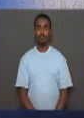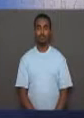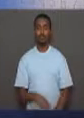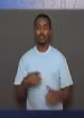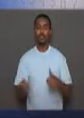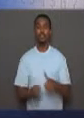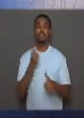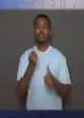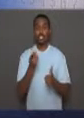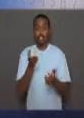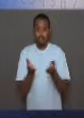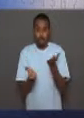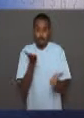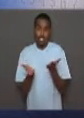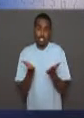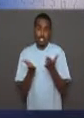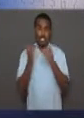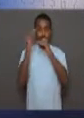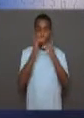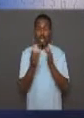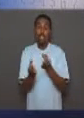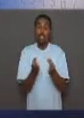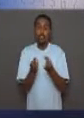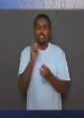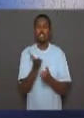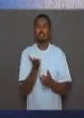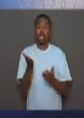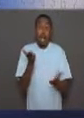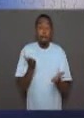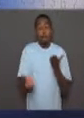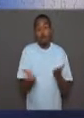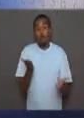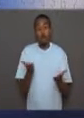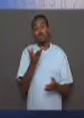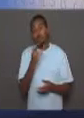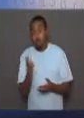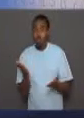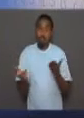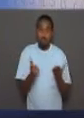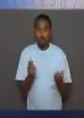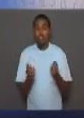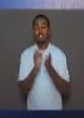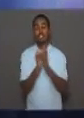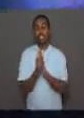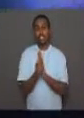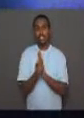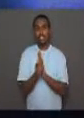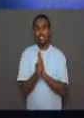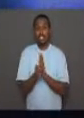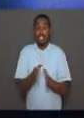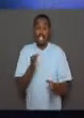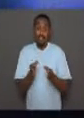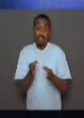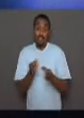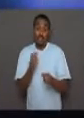The first conditional structure expresses something probable or likely, such as, "If